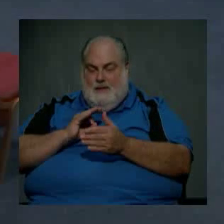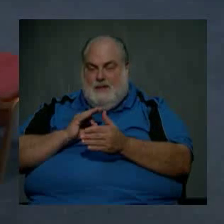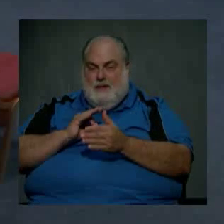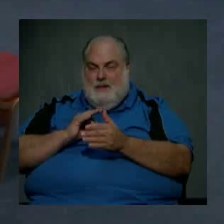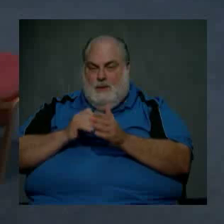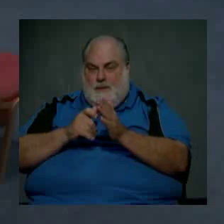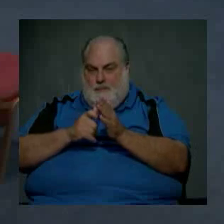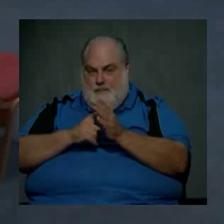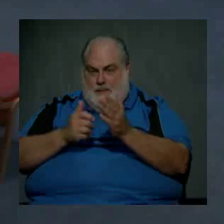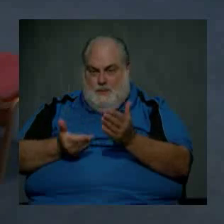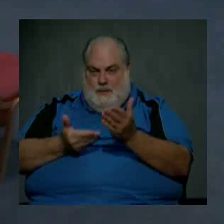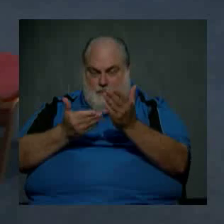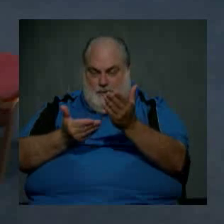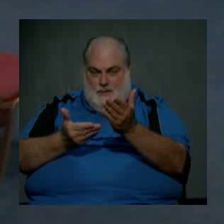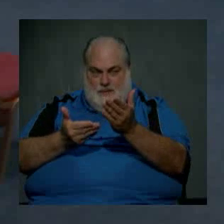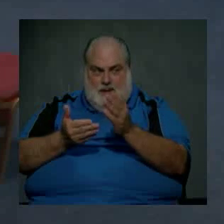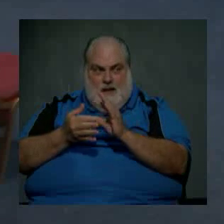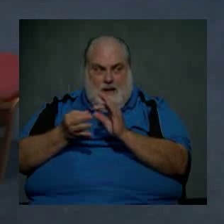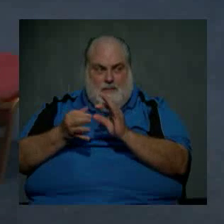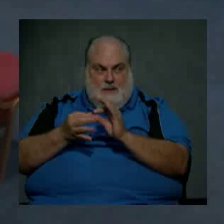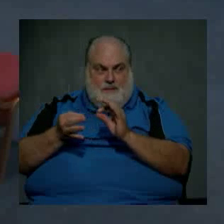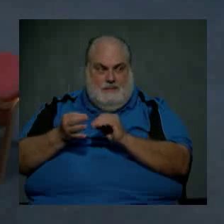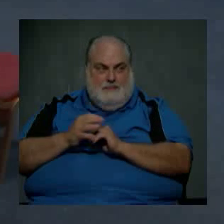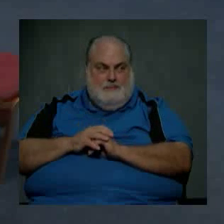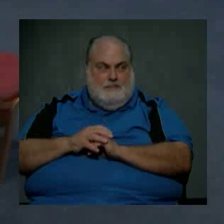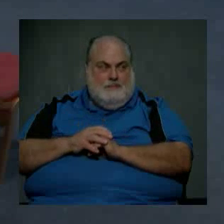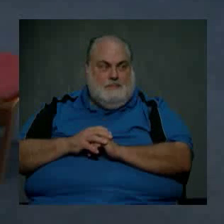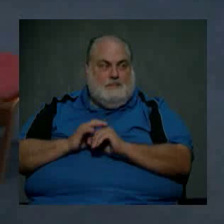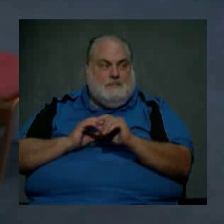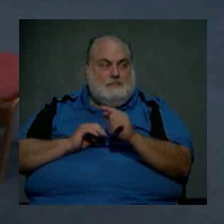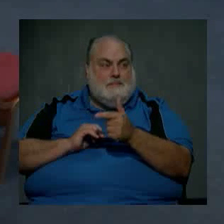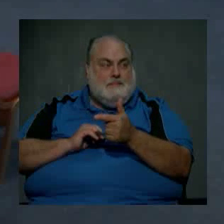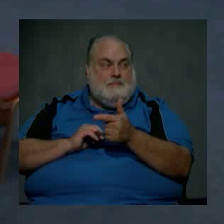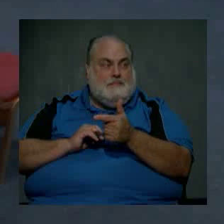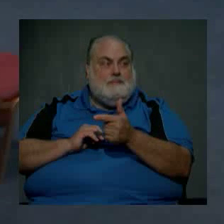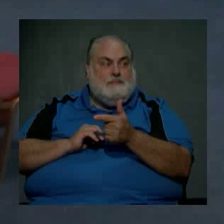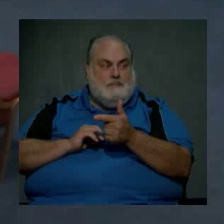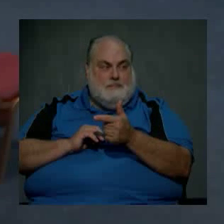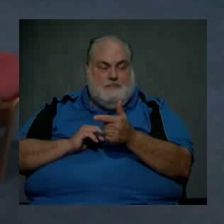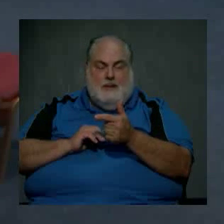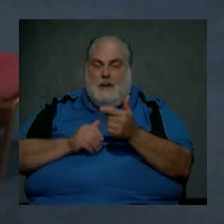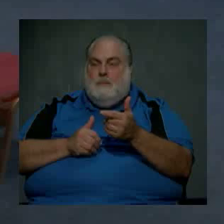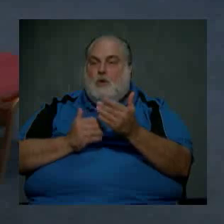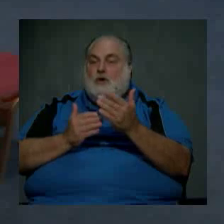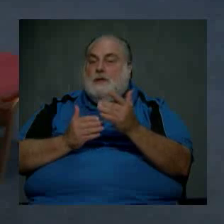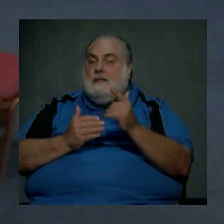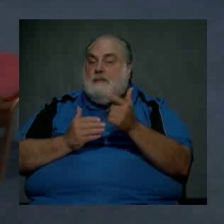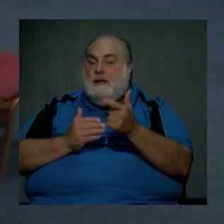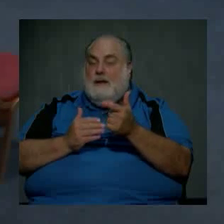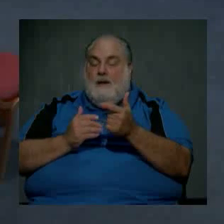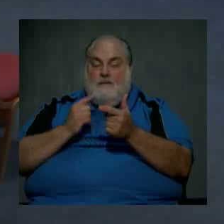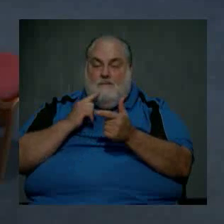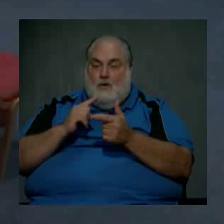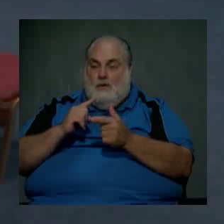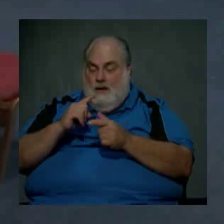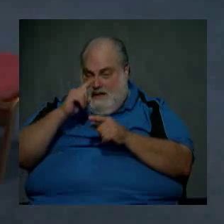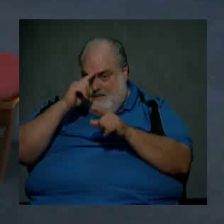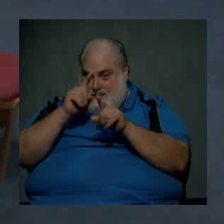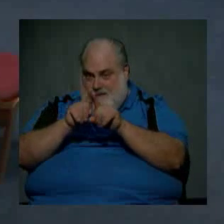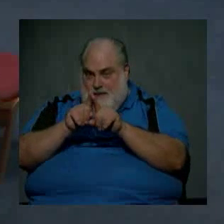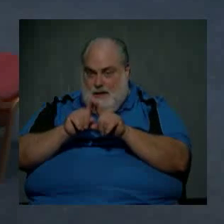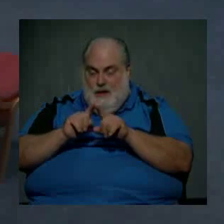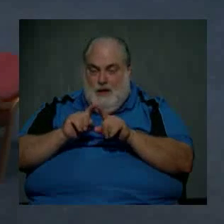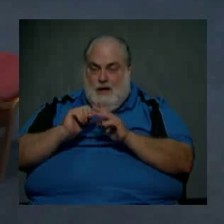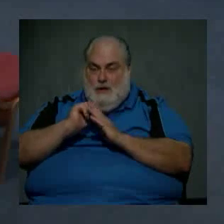conditions, recommendations, and comments. Oh, thank you. Do I hear a second for that? Okay, we have a motion for this consent agenda has